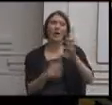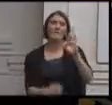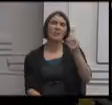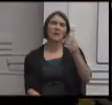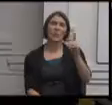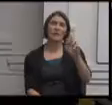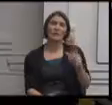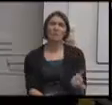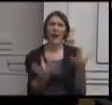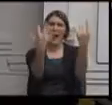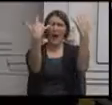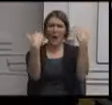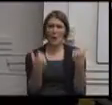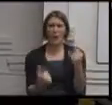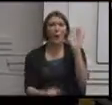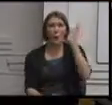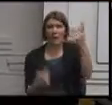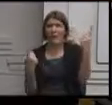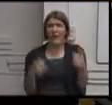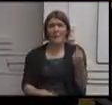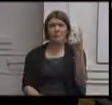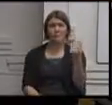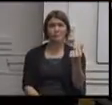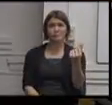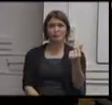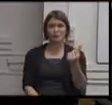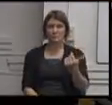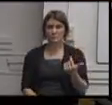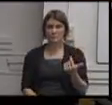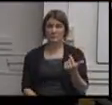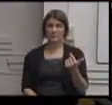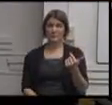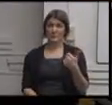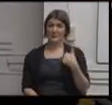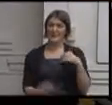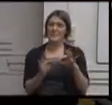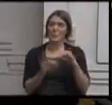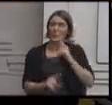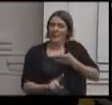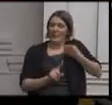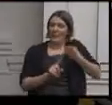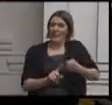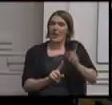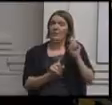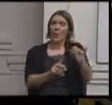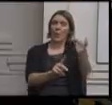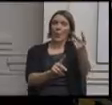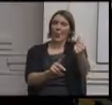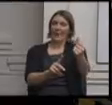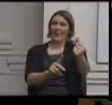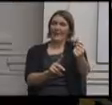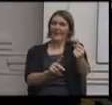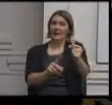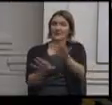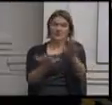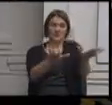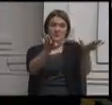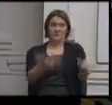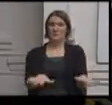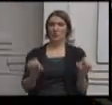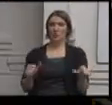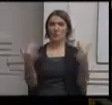imminent. This additional response time will allow conditions to go unchecked and rapidly